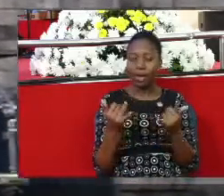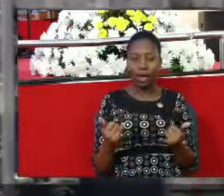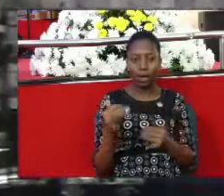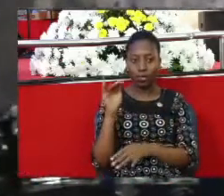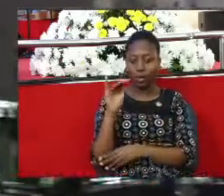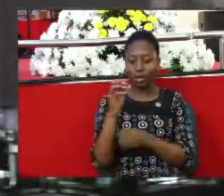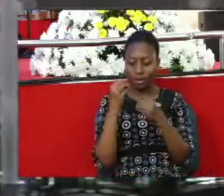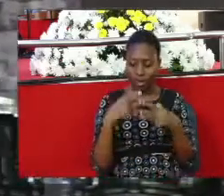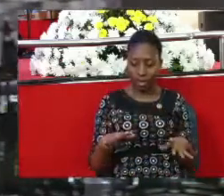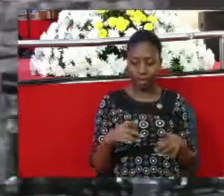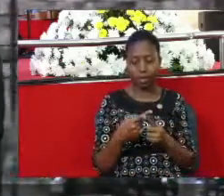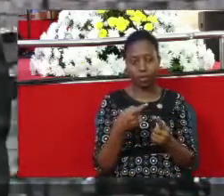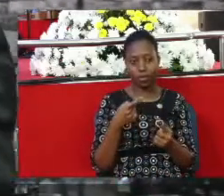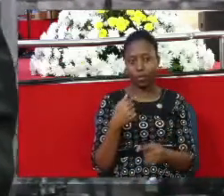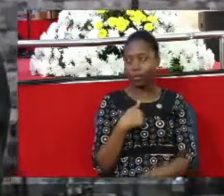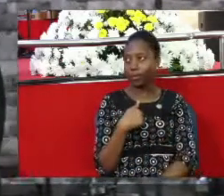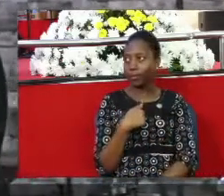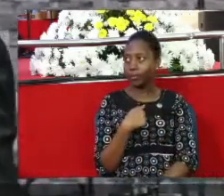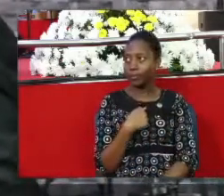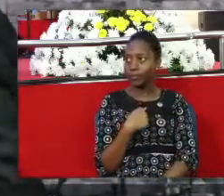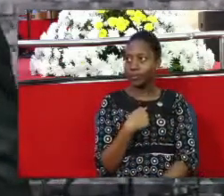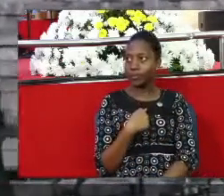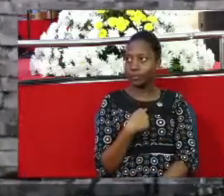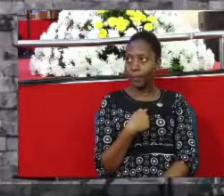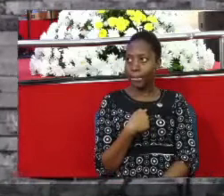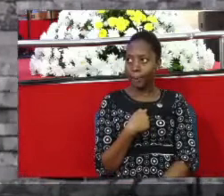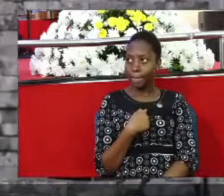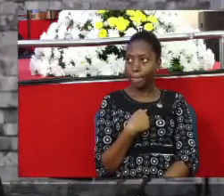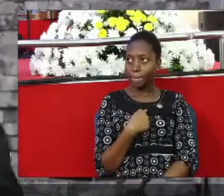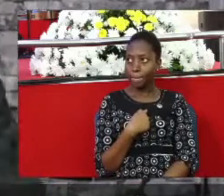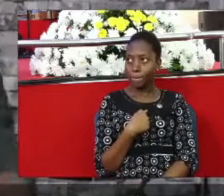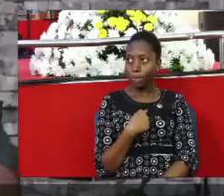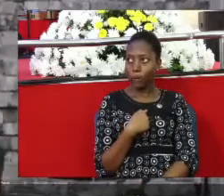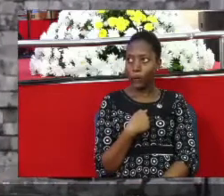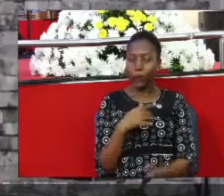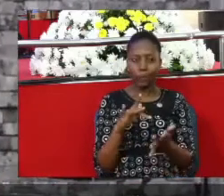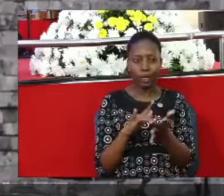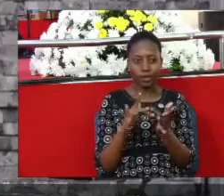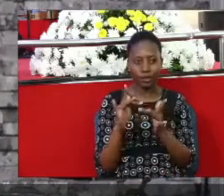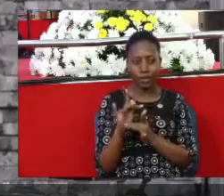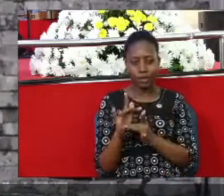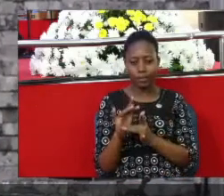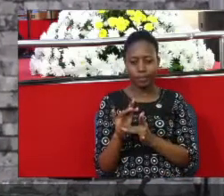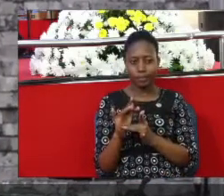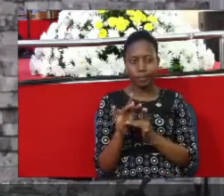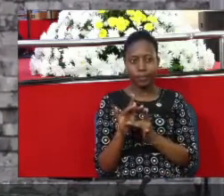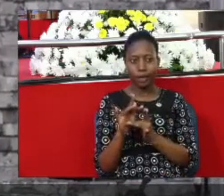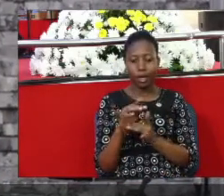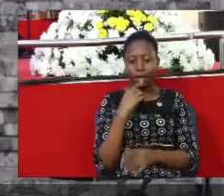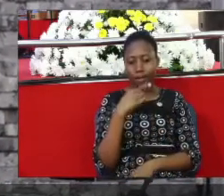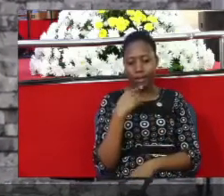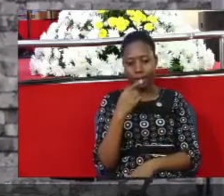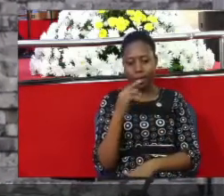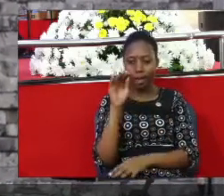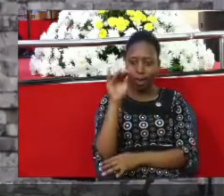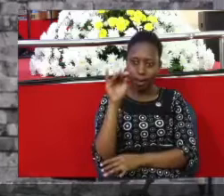There are some of us who ought to get to that scripture where Jesus is challenging and saying, ask and you shall